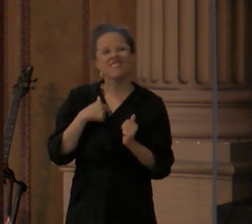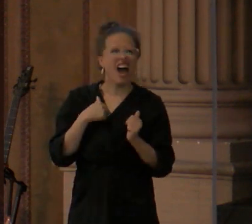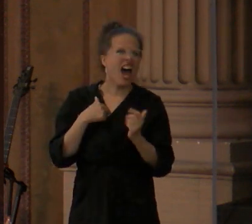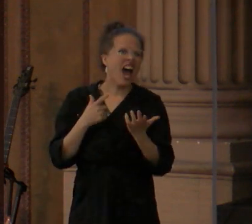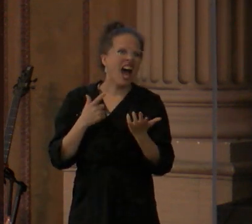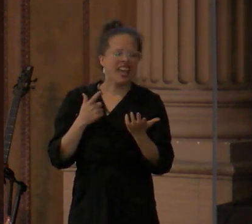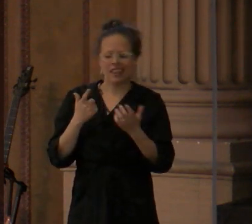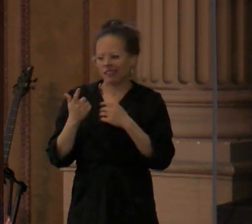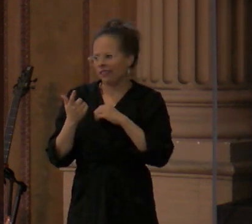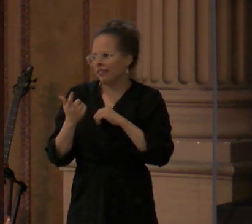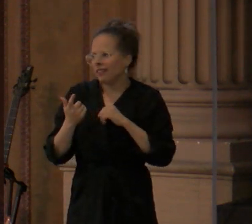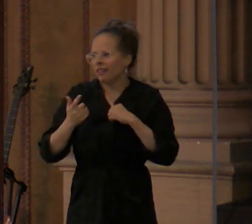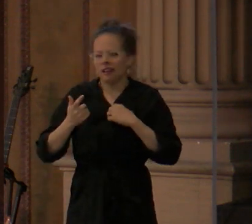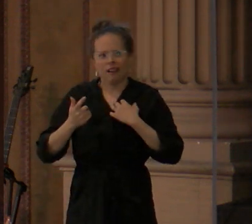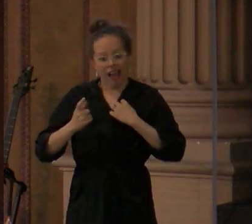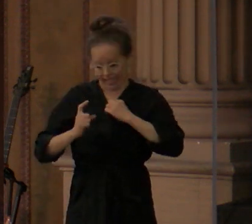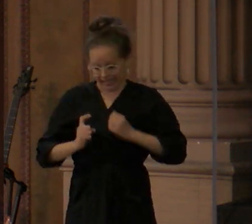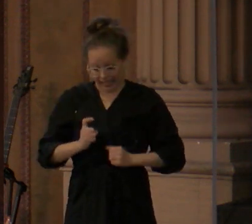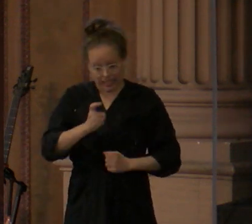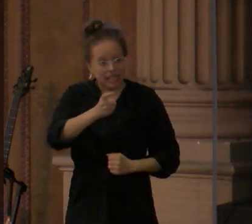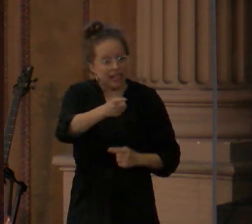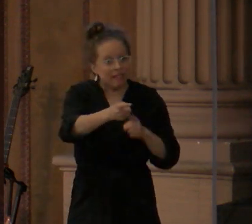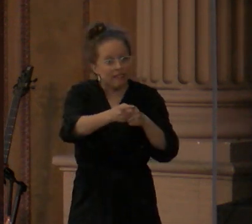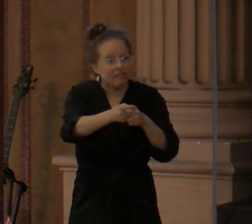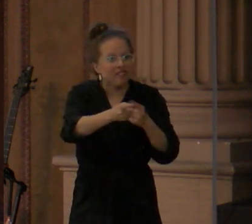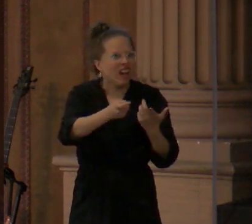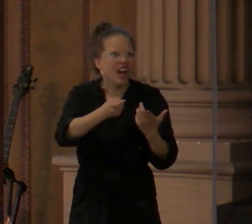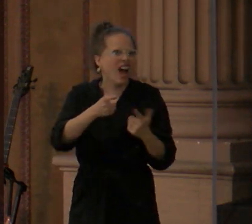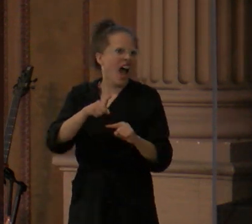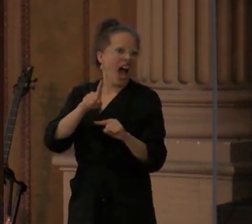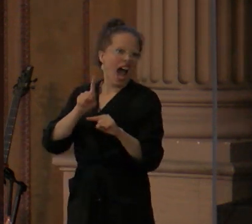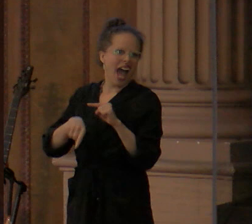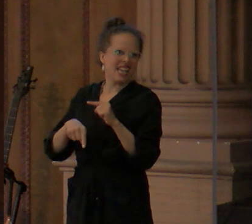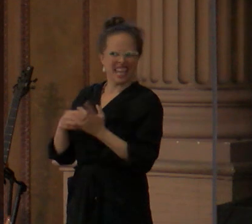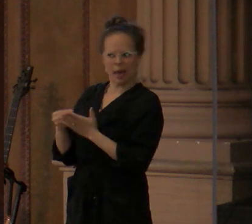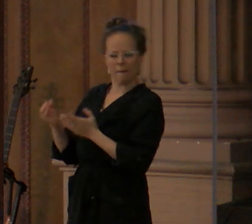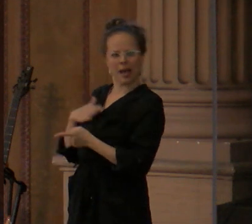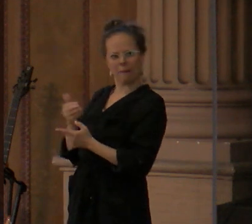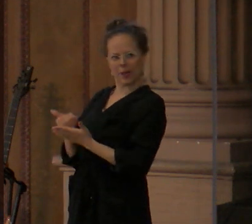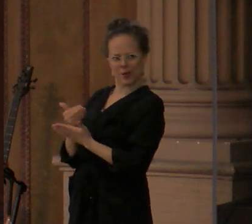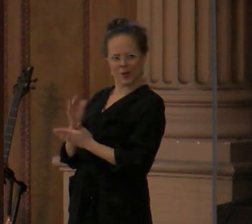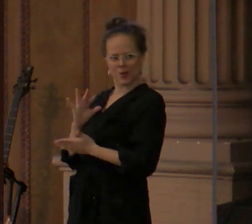meet this huge need, I won't be able to drive the car that I wanted to drive.